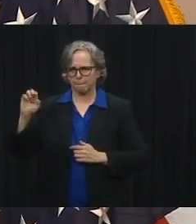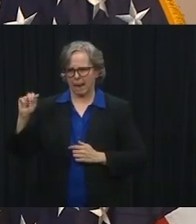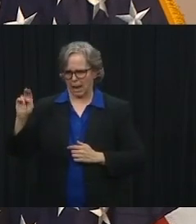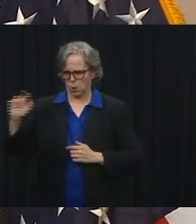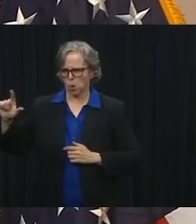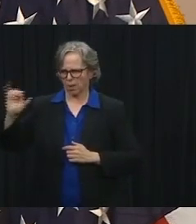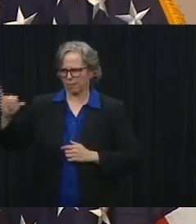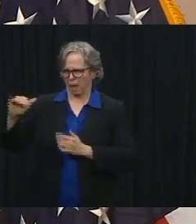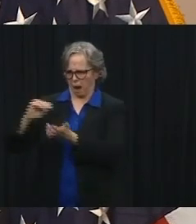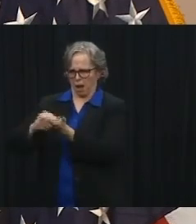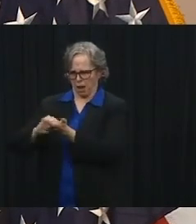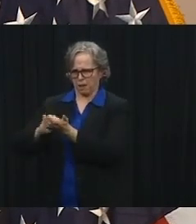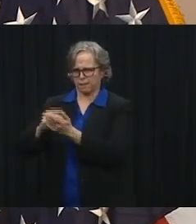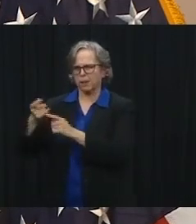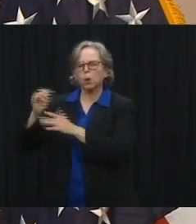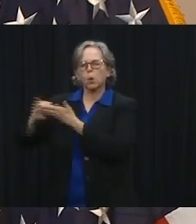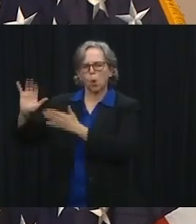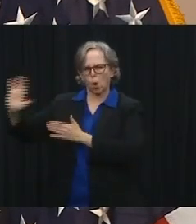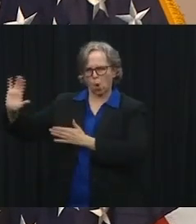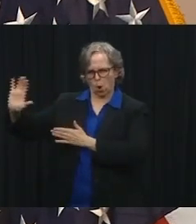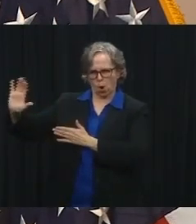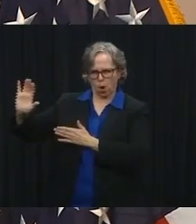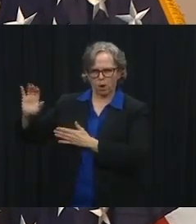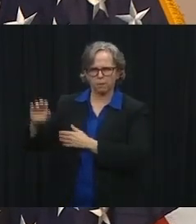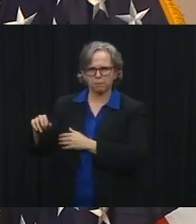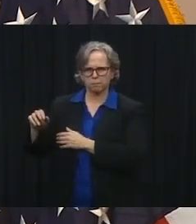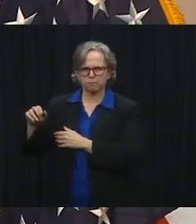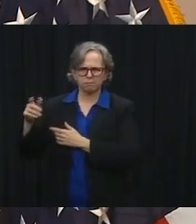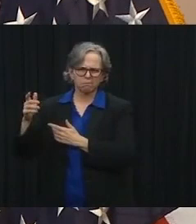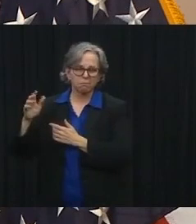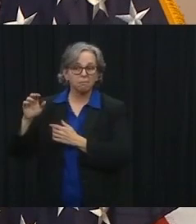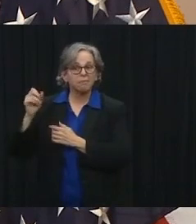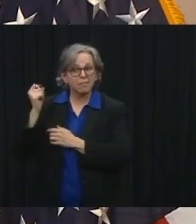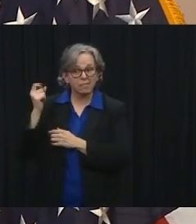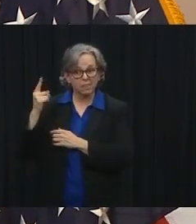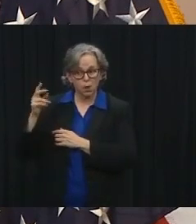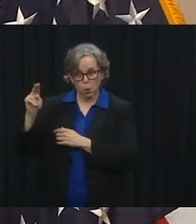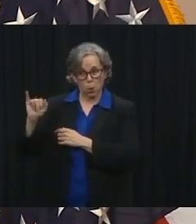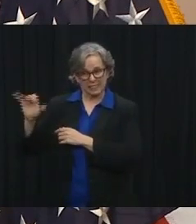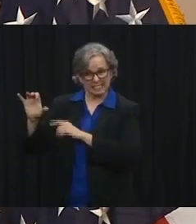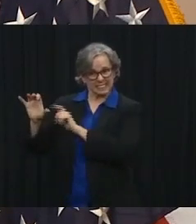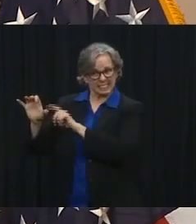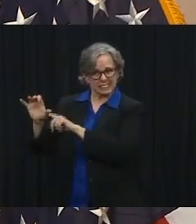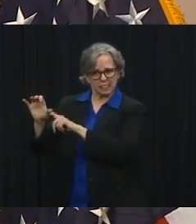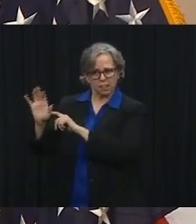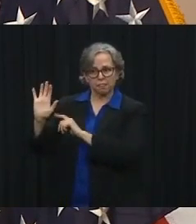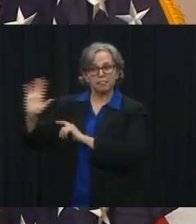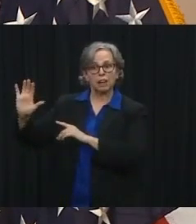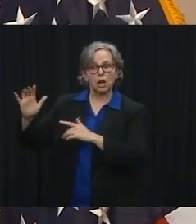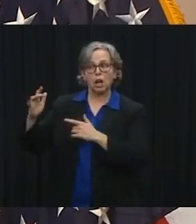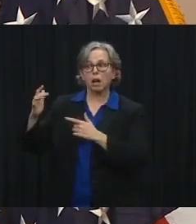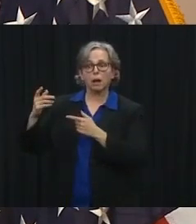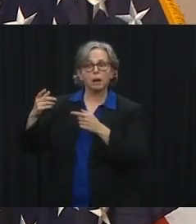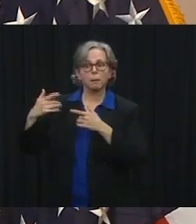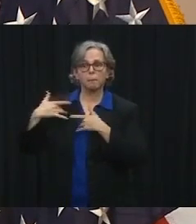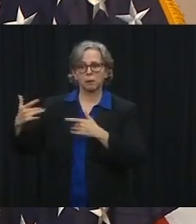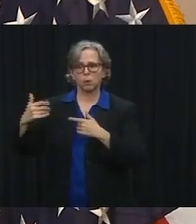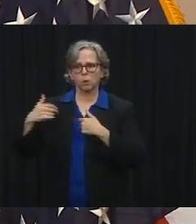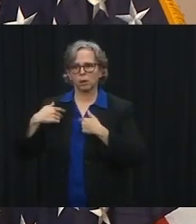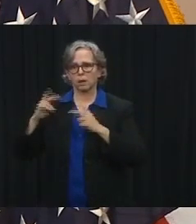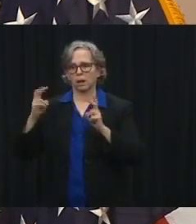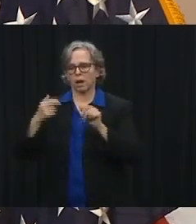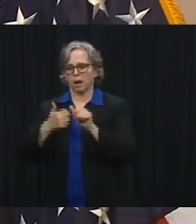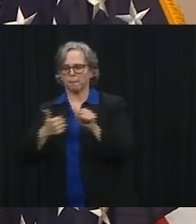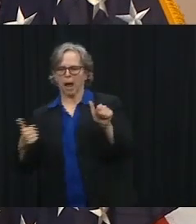on a 7 to 14 day lag behind New York City. So the rest of us in the country can sort of see what's happening in the